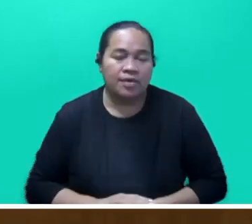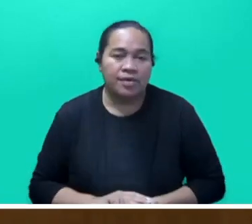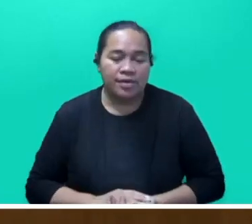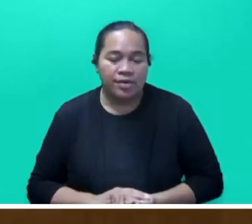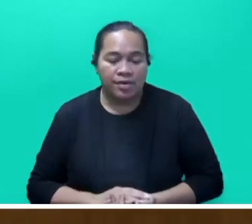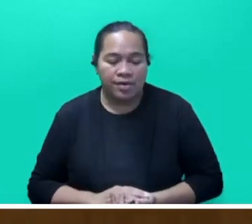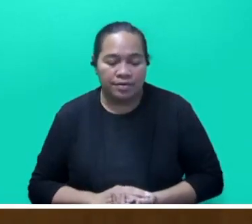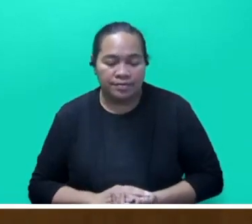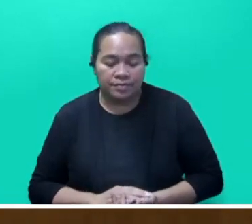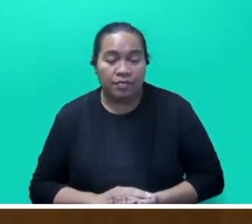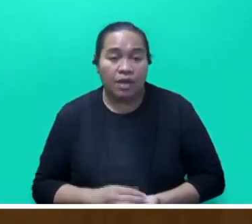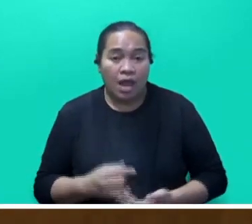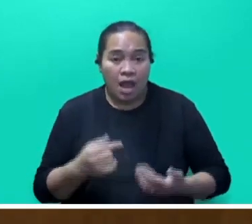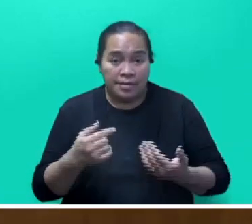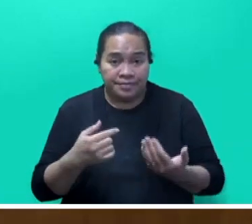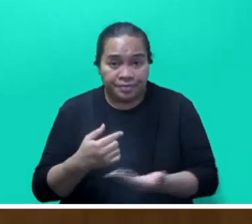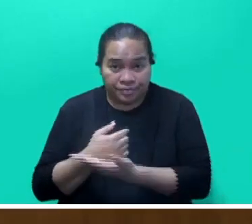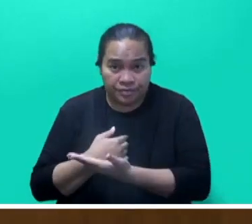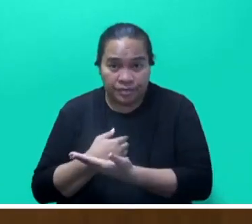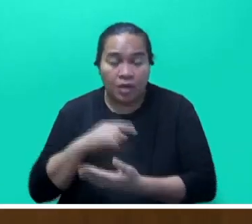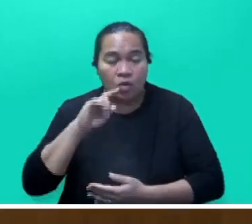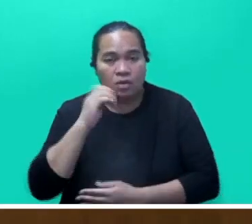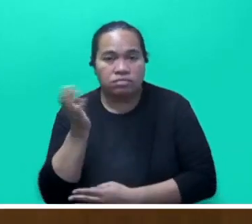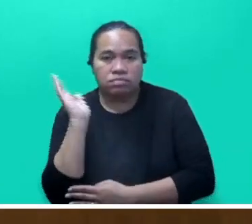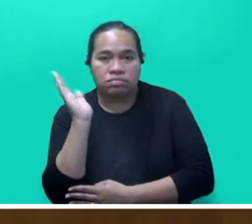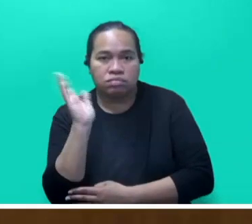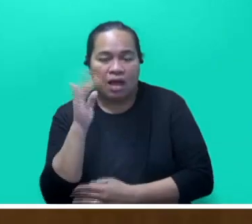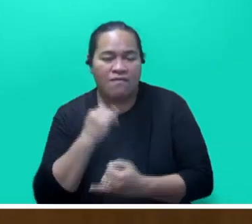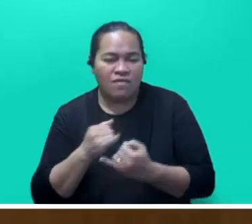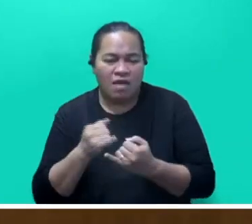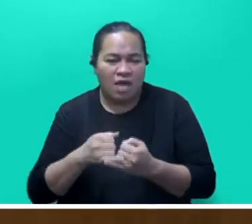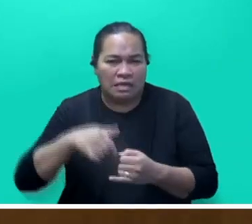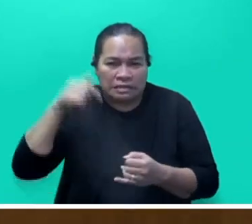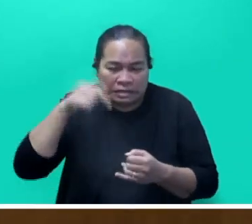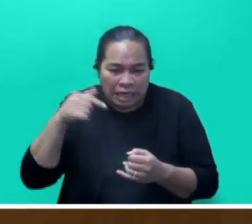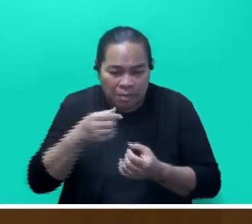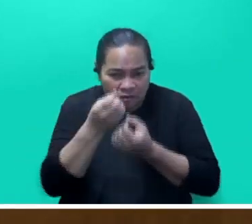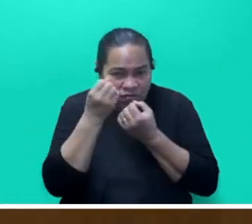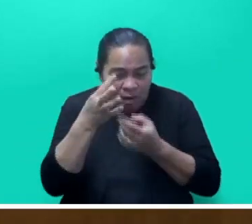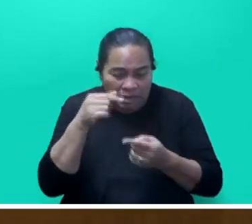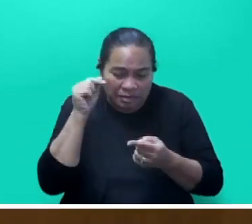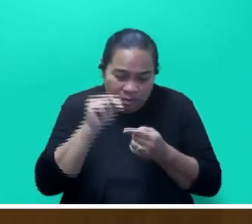I will be presenting a very detailed